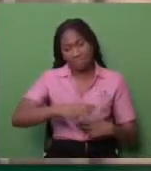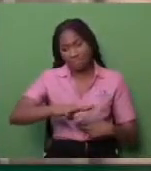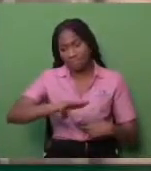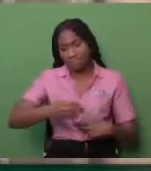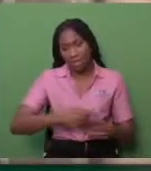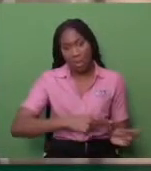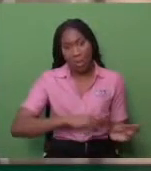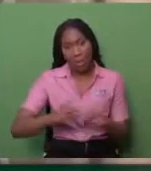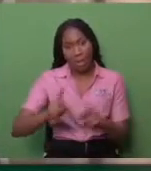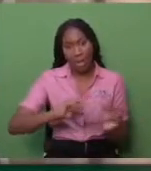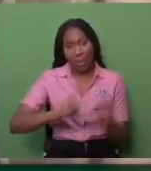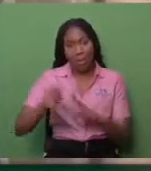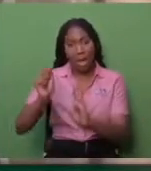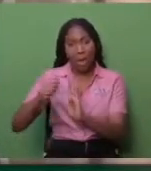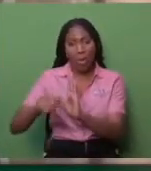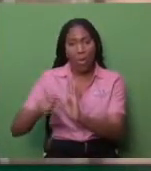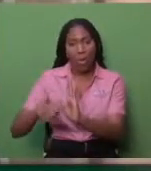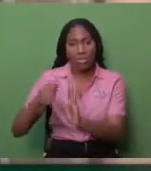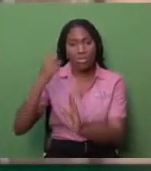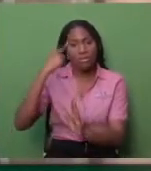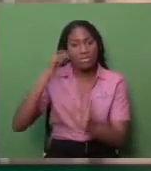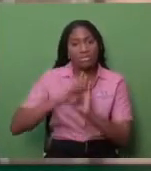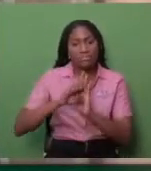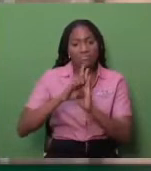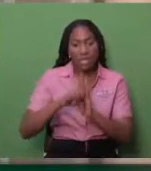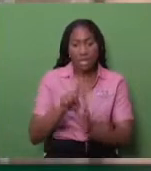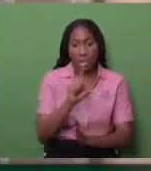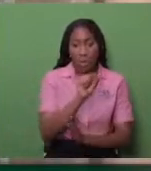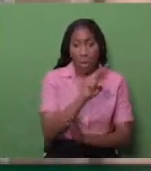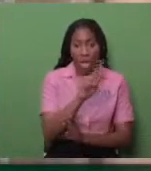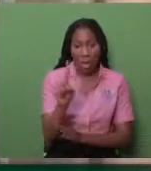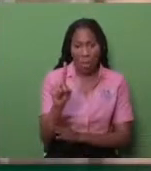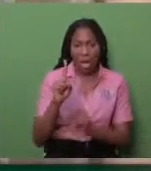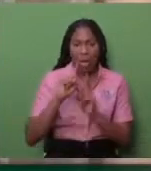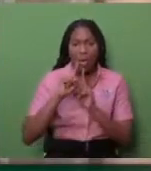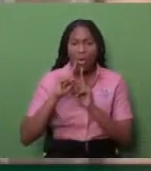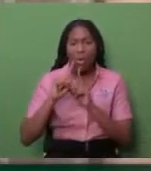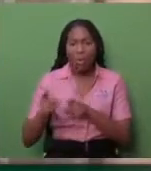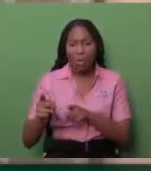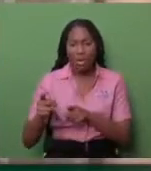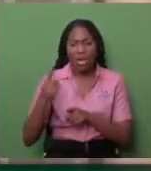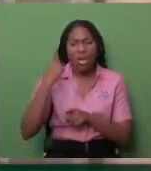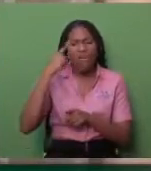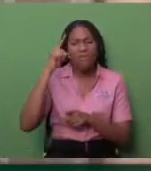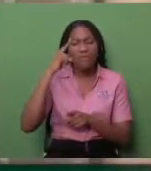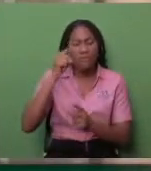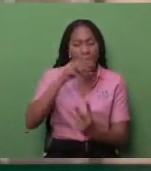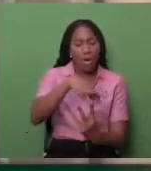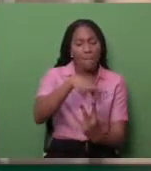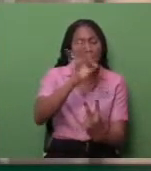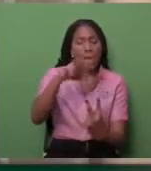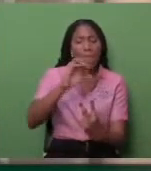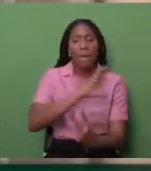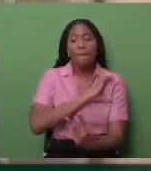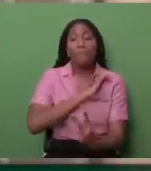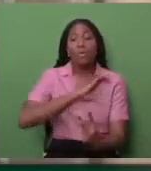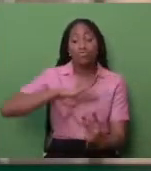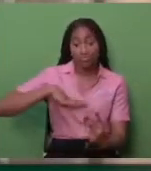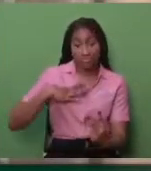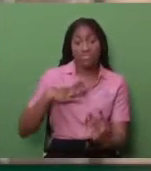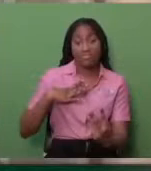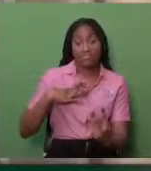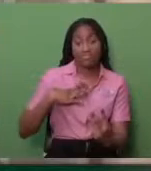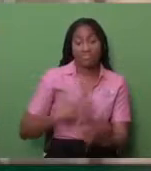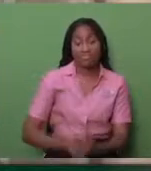the interpretation of the 2021 order in relation to the appointment and selection of a Commissioner of Police. That has now